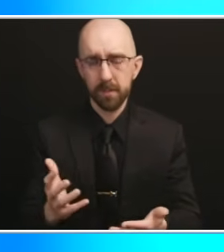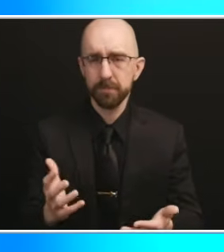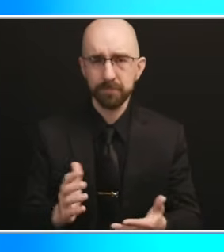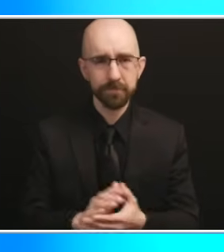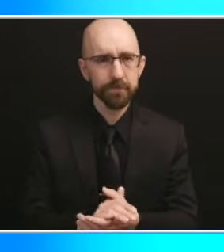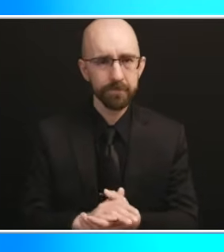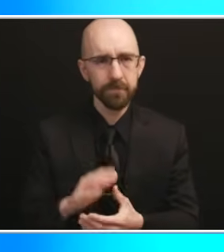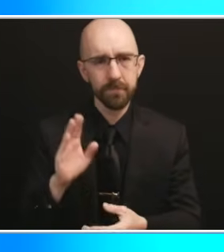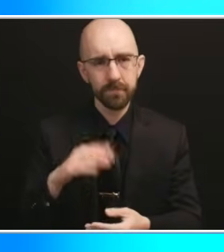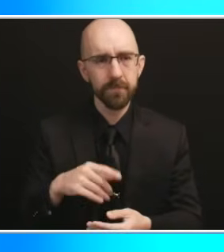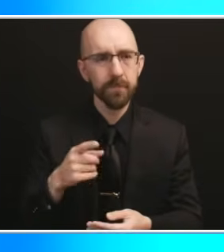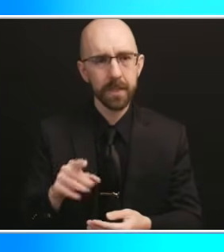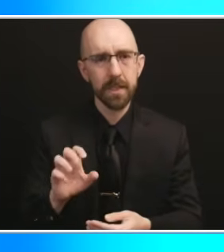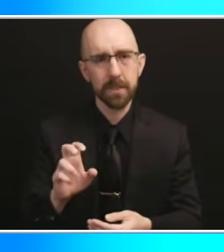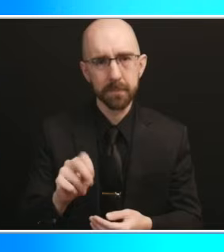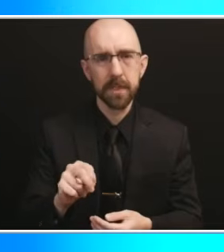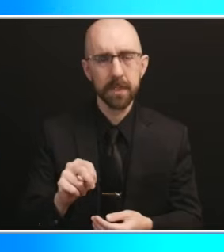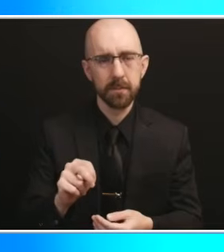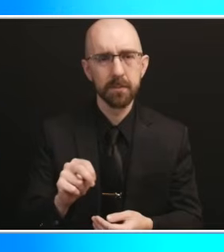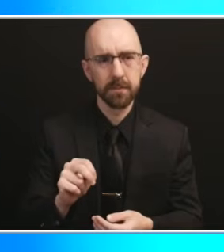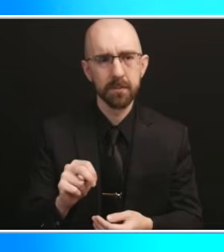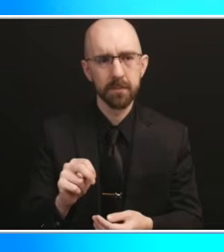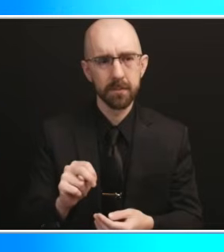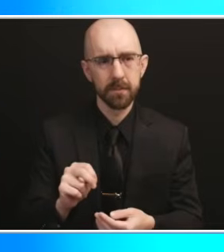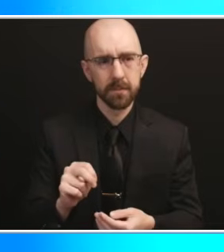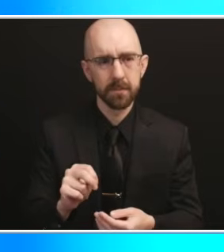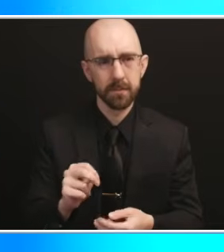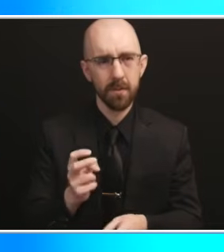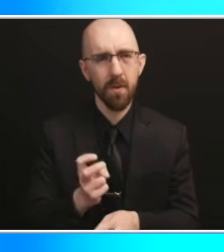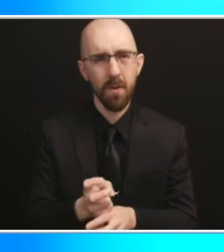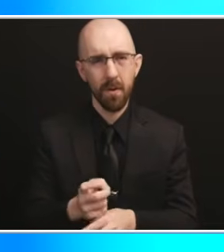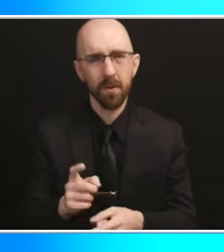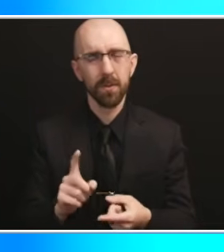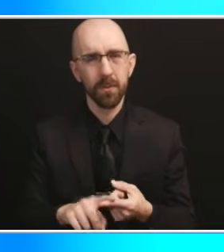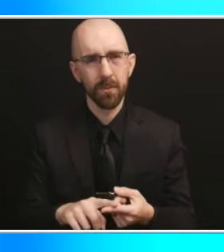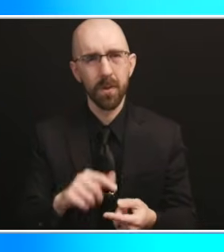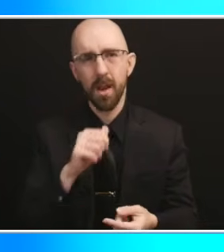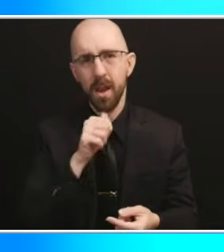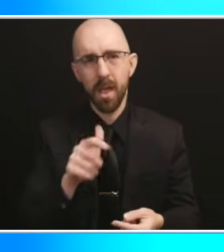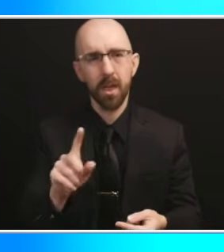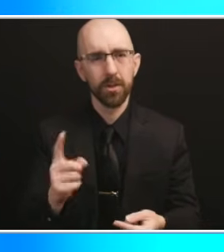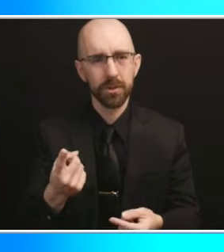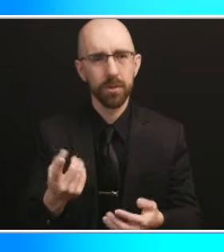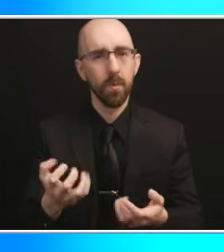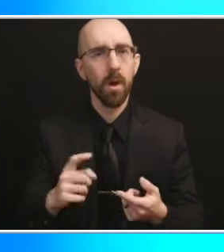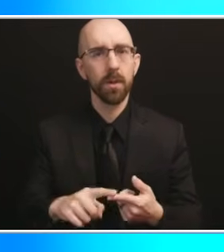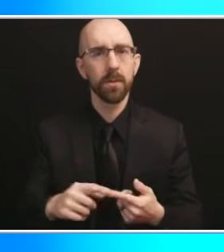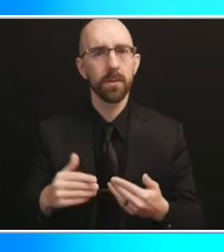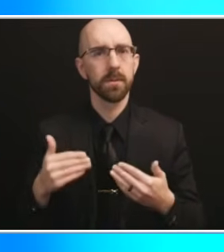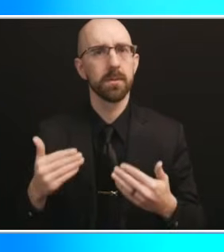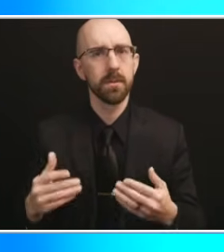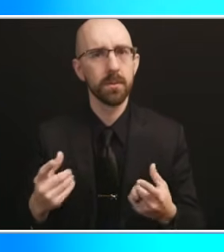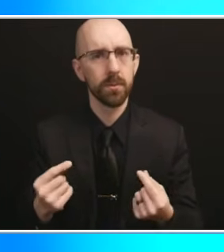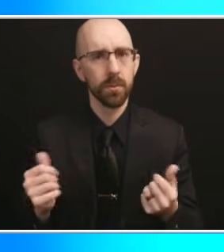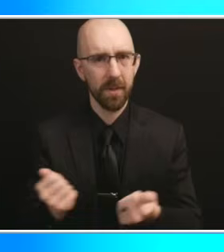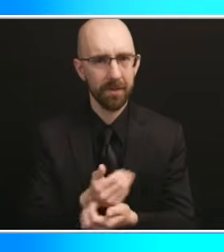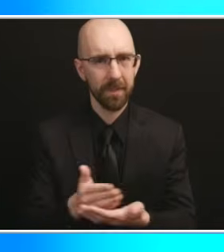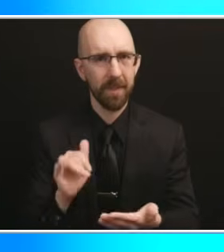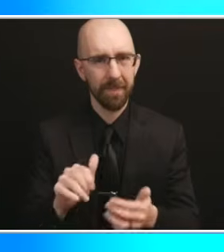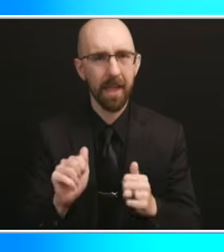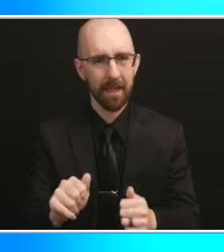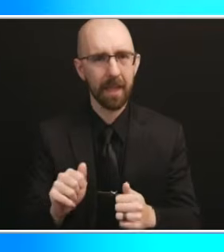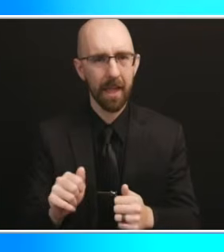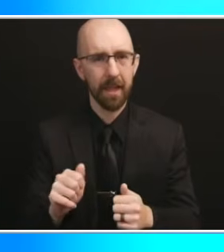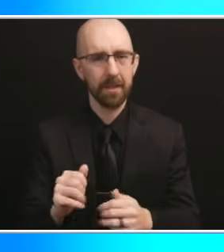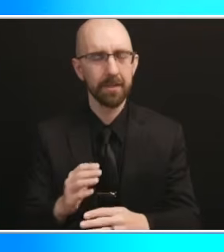it's been hard to not just want to do everything, and so that kind of sets me back a little bit,